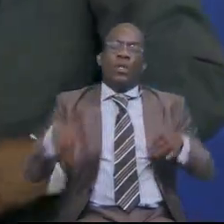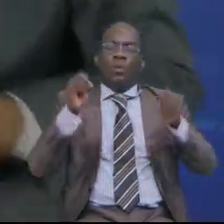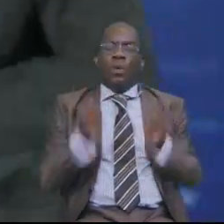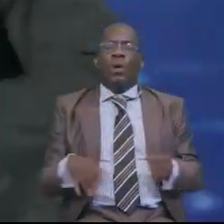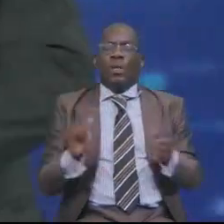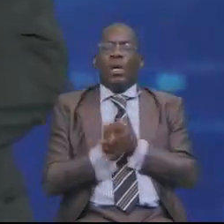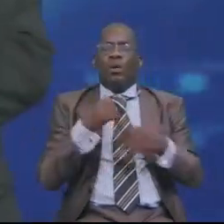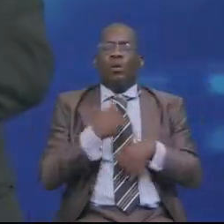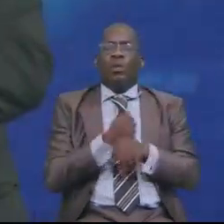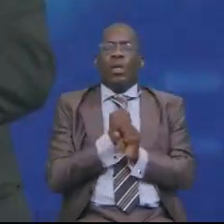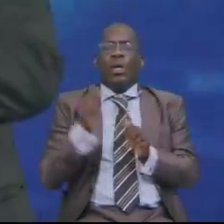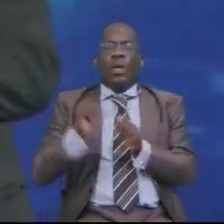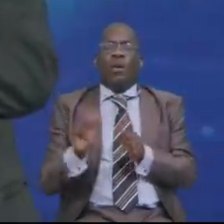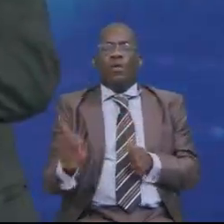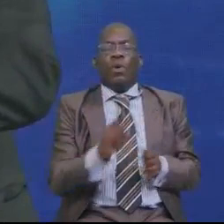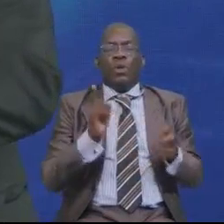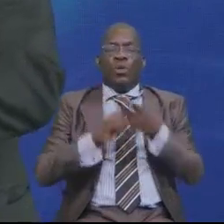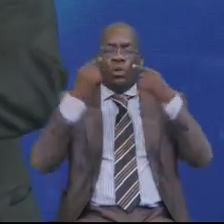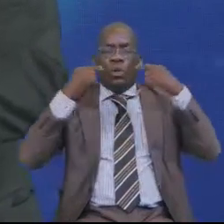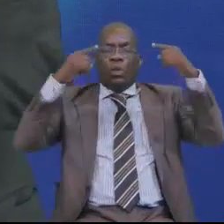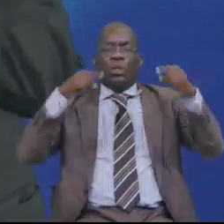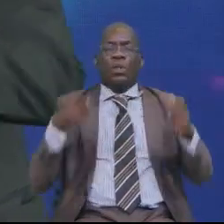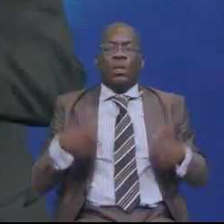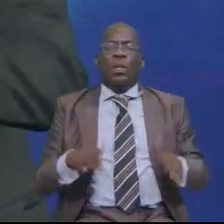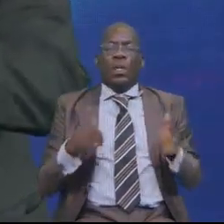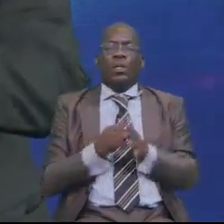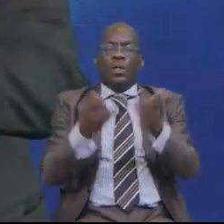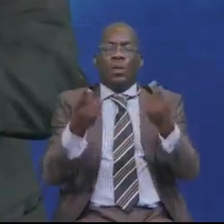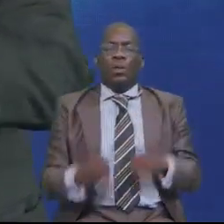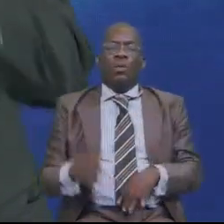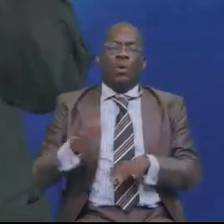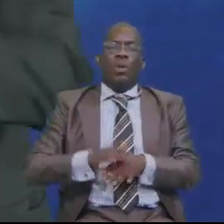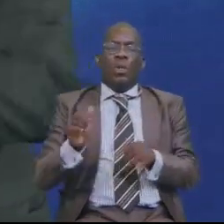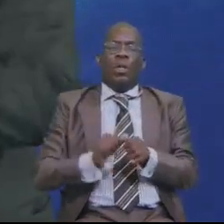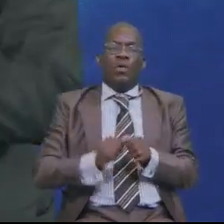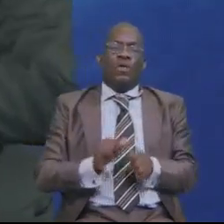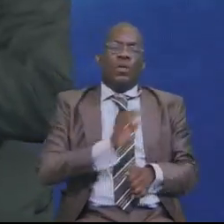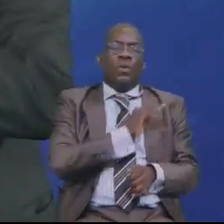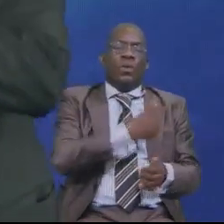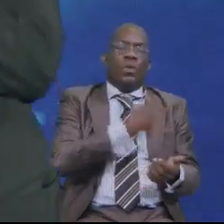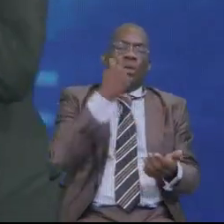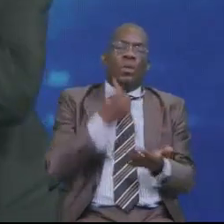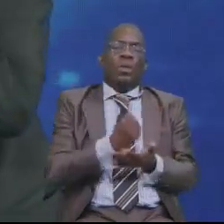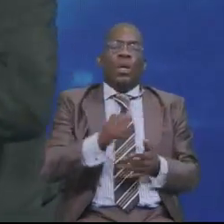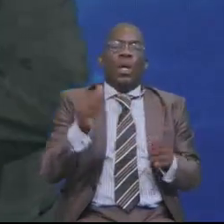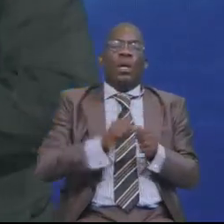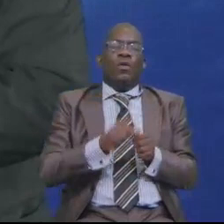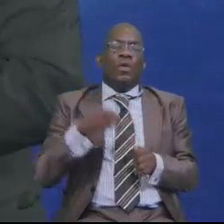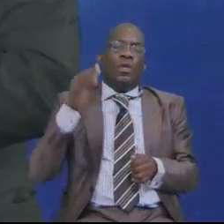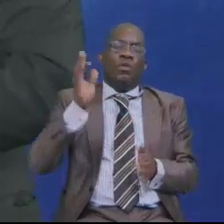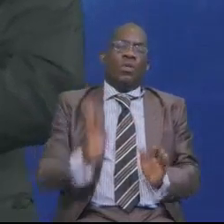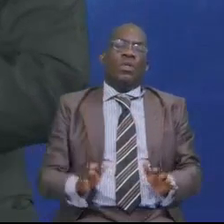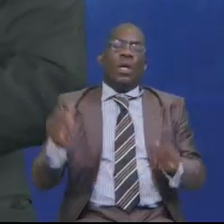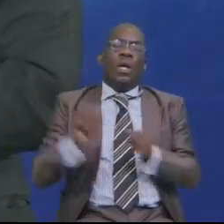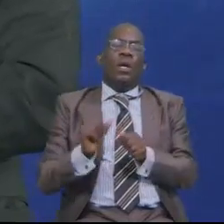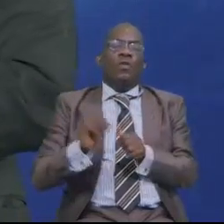to succeed, let it come upon every soul, every minister, everyone now